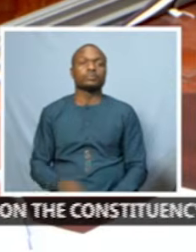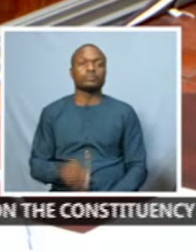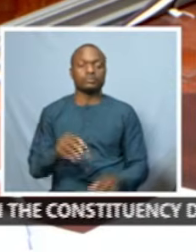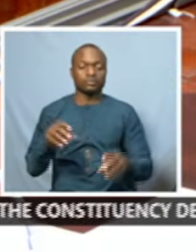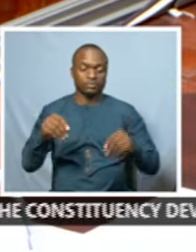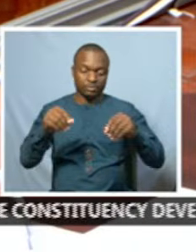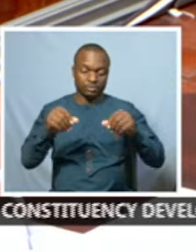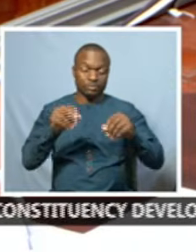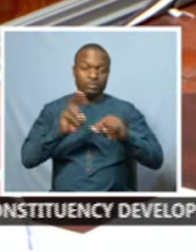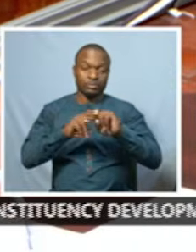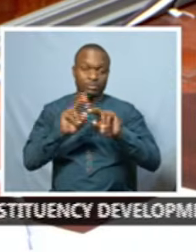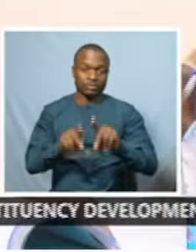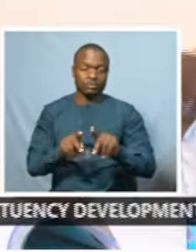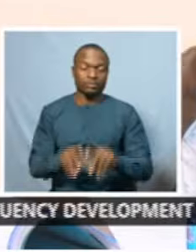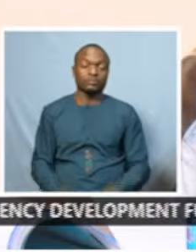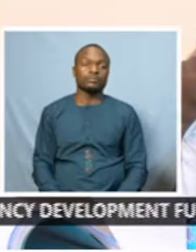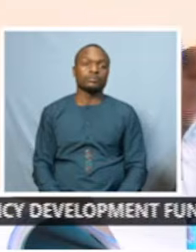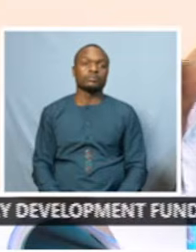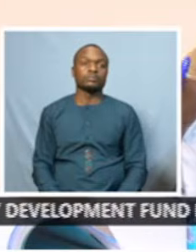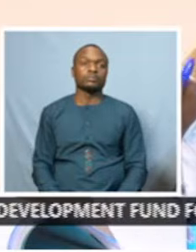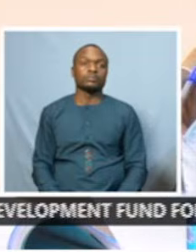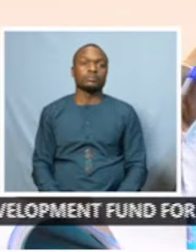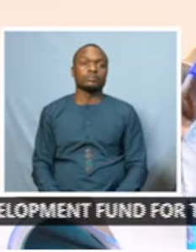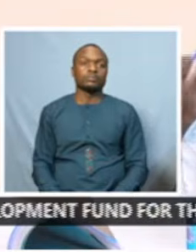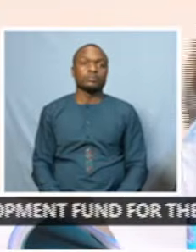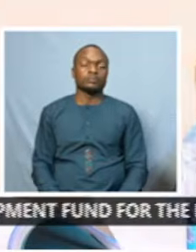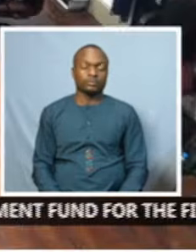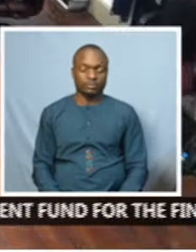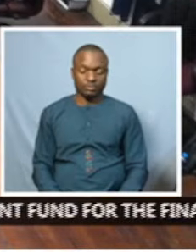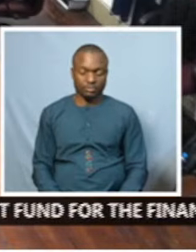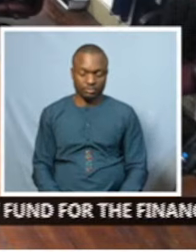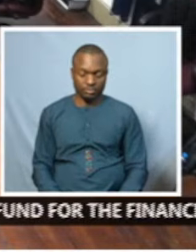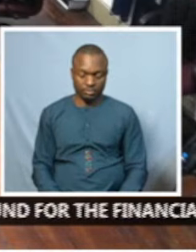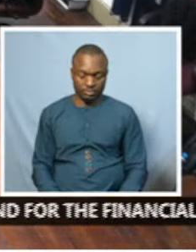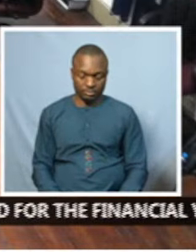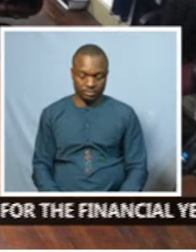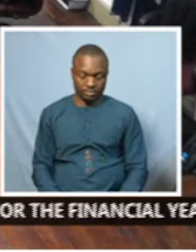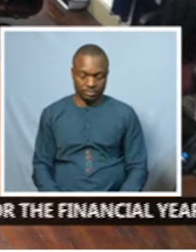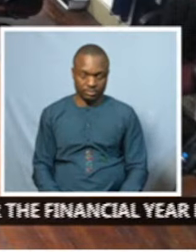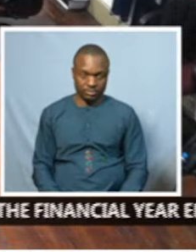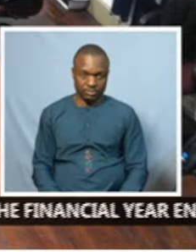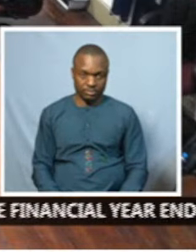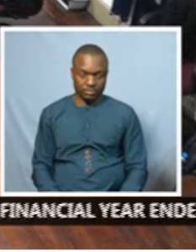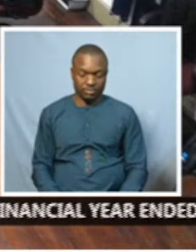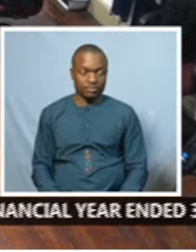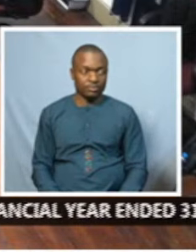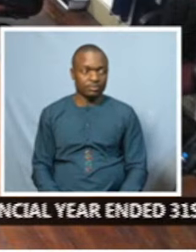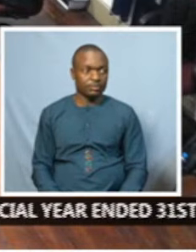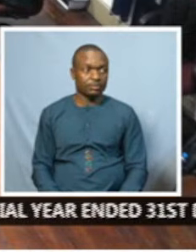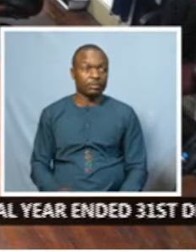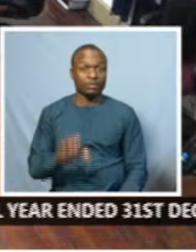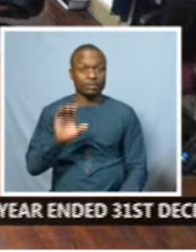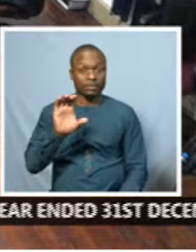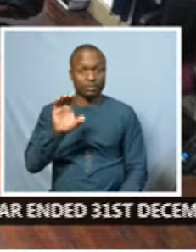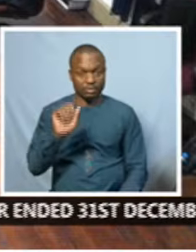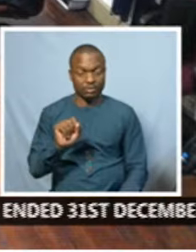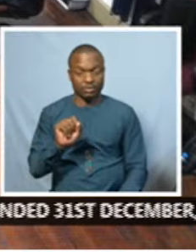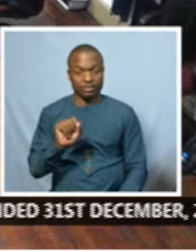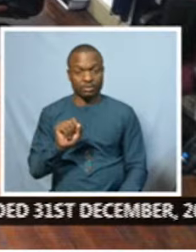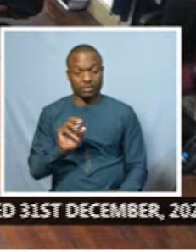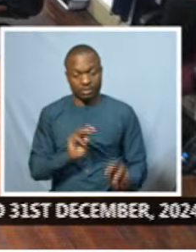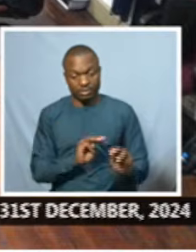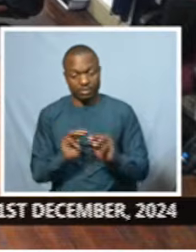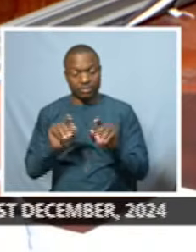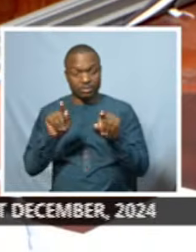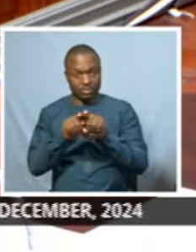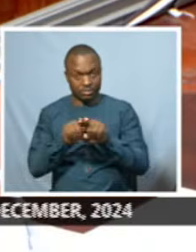a gravel, Chair. No, it's grading. The description is very clear. It's on the CS, let's move to the same.